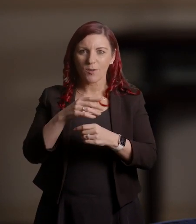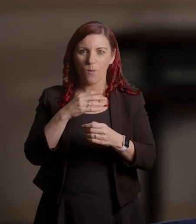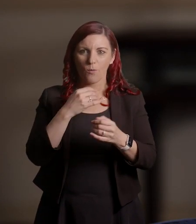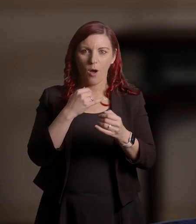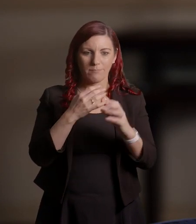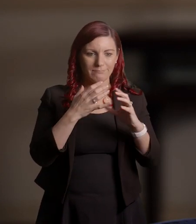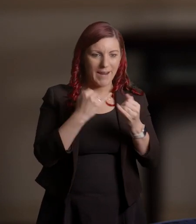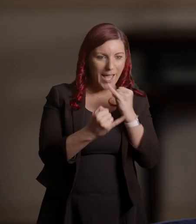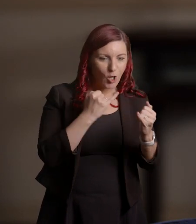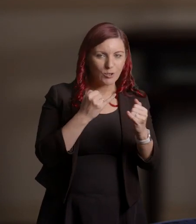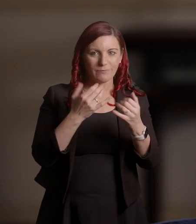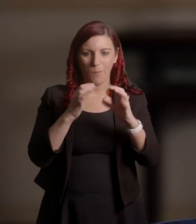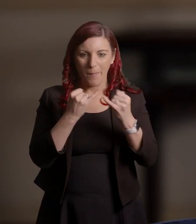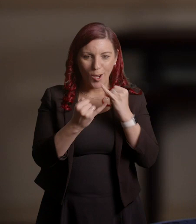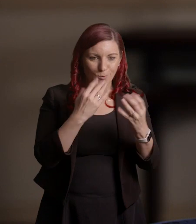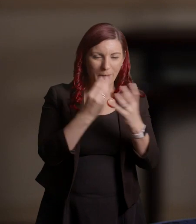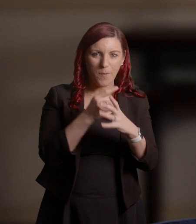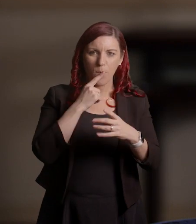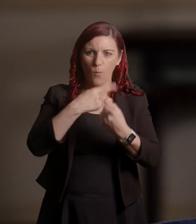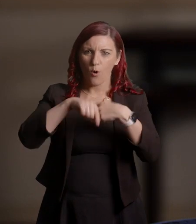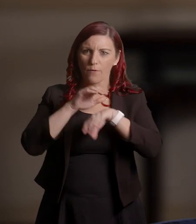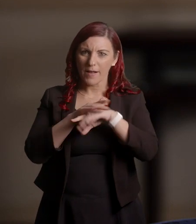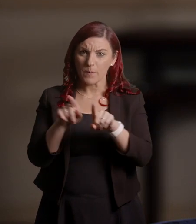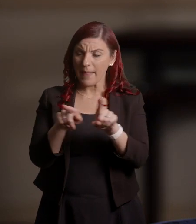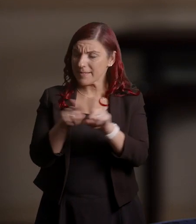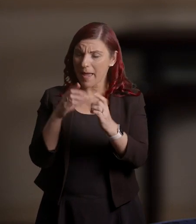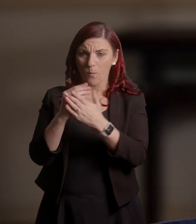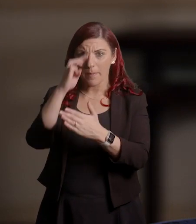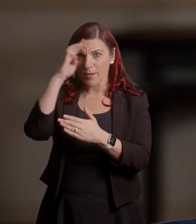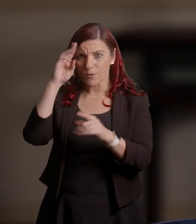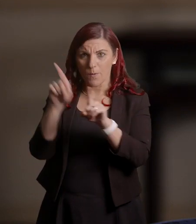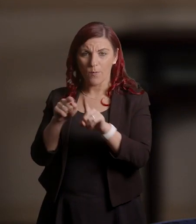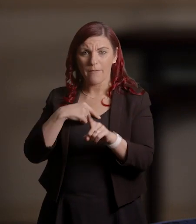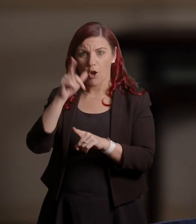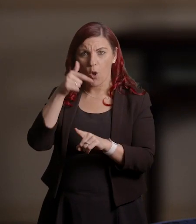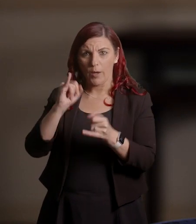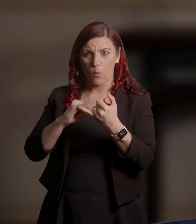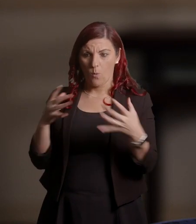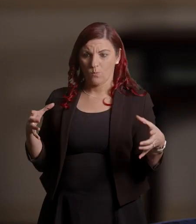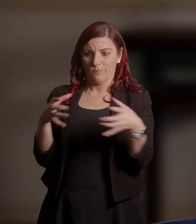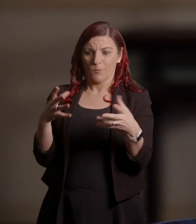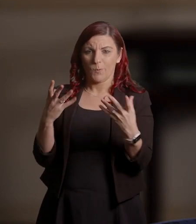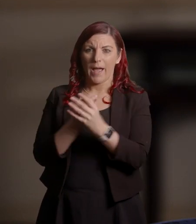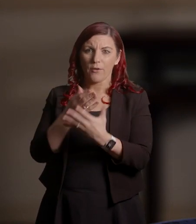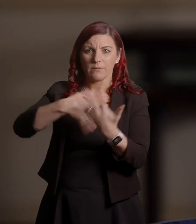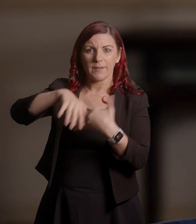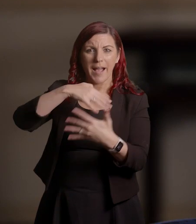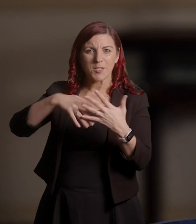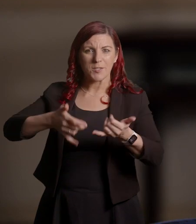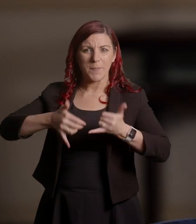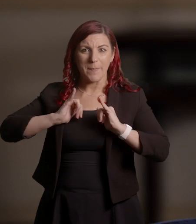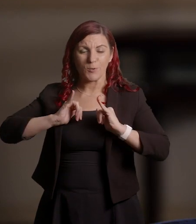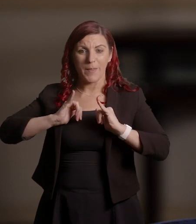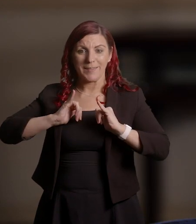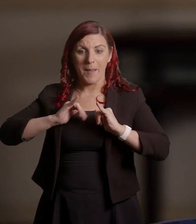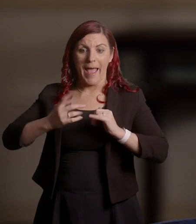beyond football players, and it's a great bunch to be a part of, and that goes as far as management as well. Yeah. You know, we're very lucky, the bunch that we have together, and to be able to